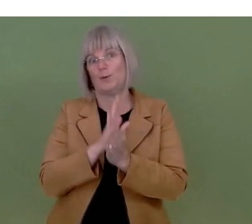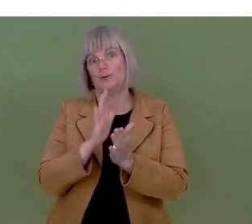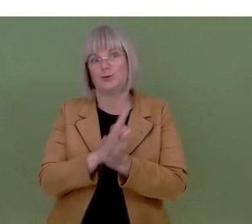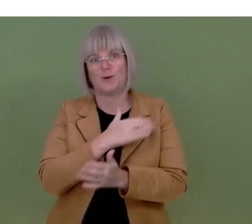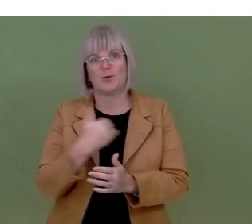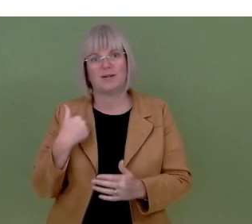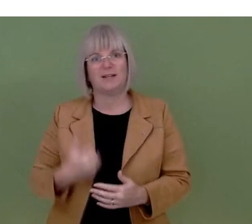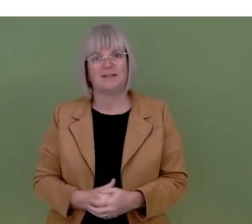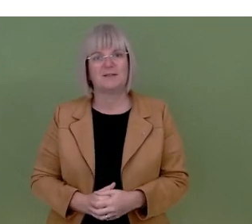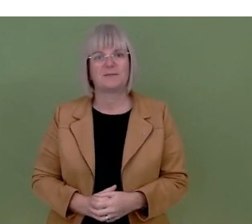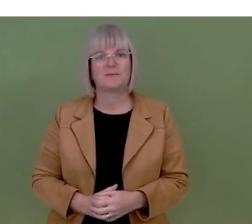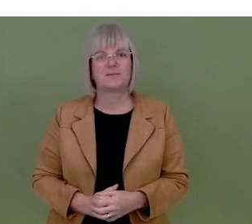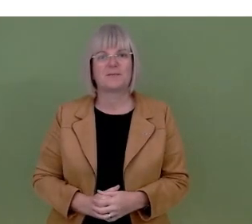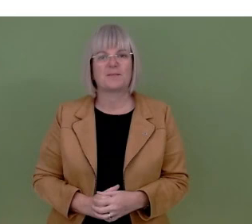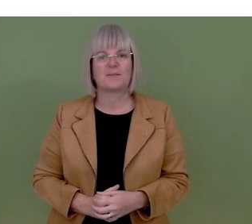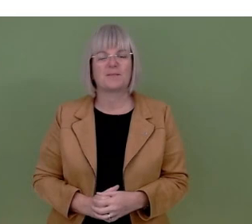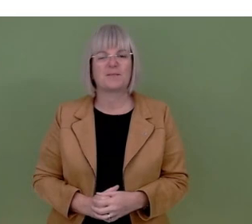please.